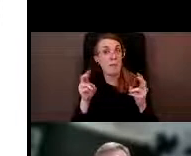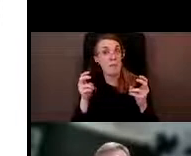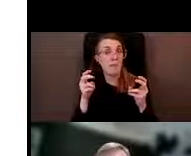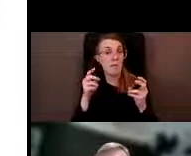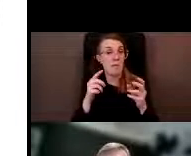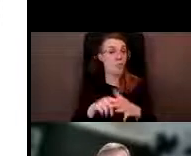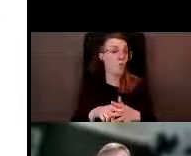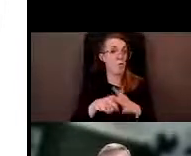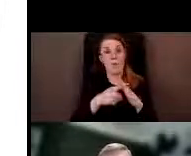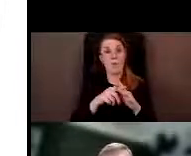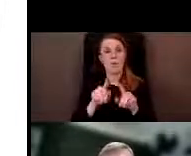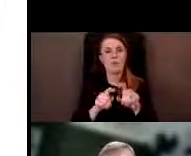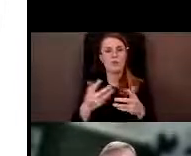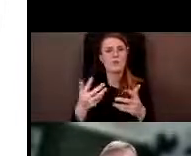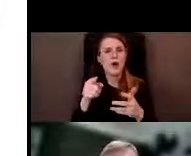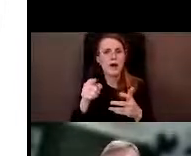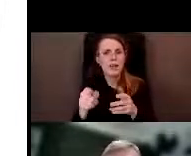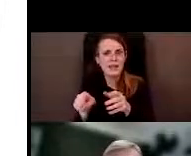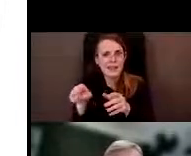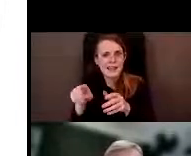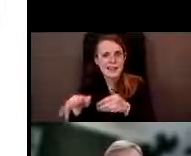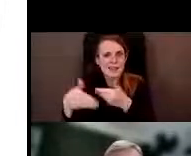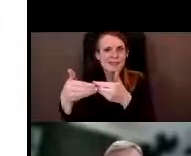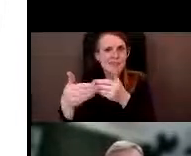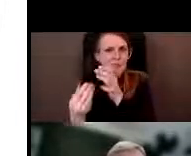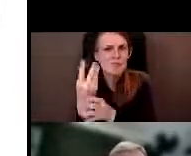you most looking forward to this spring?